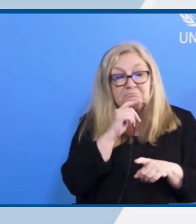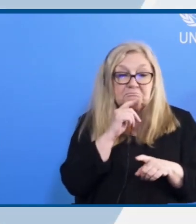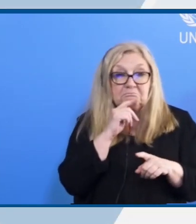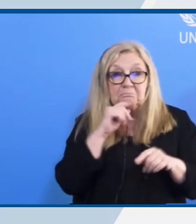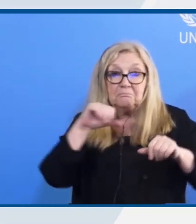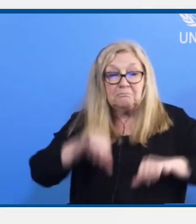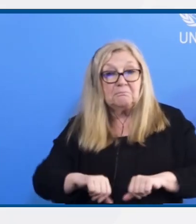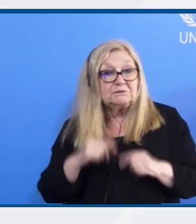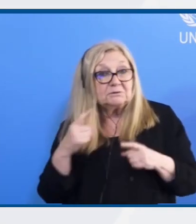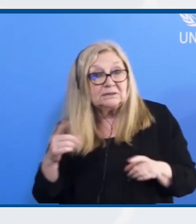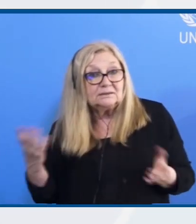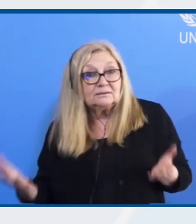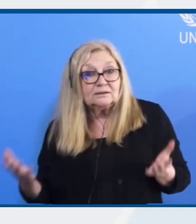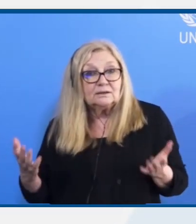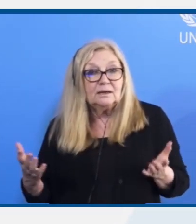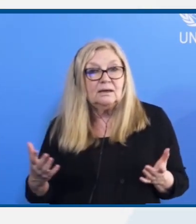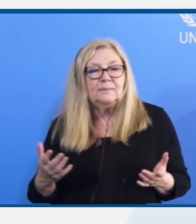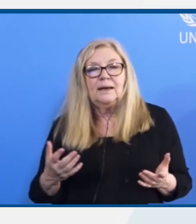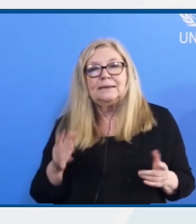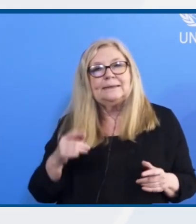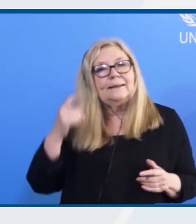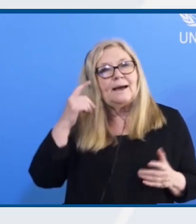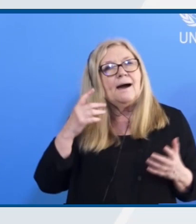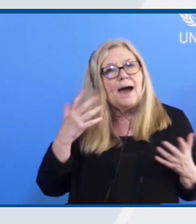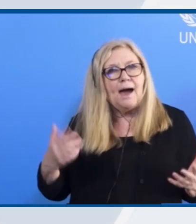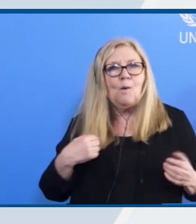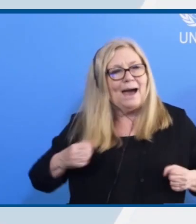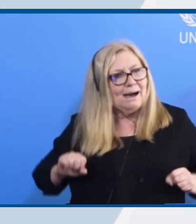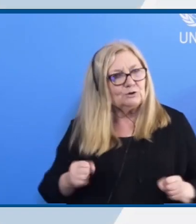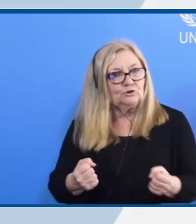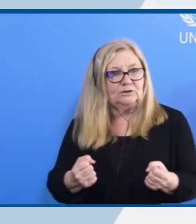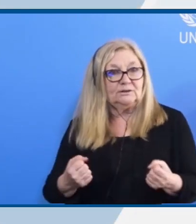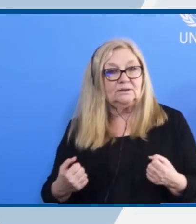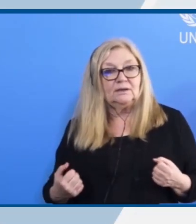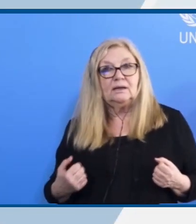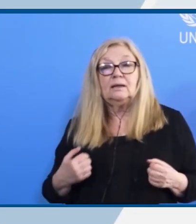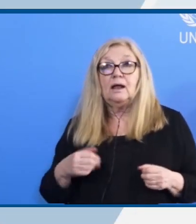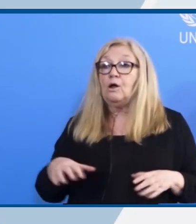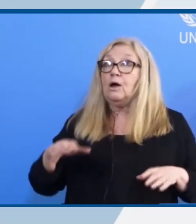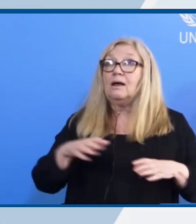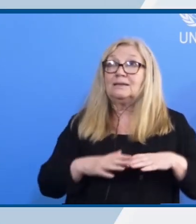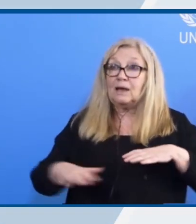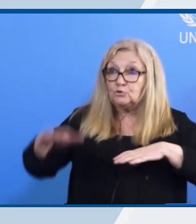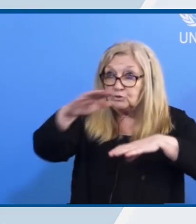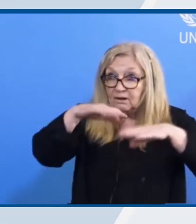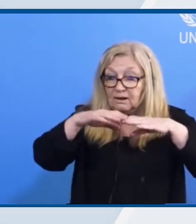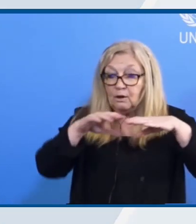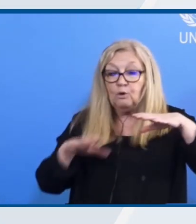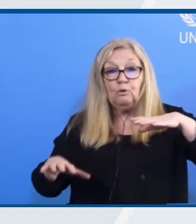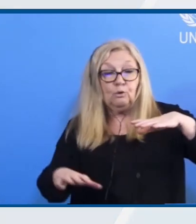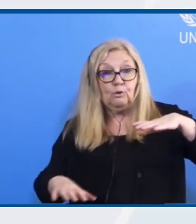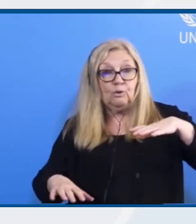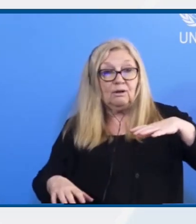that tries to create the right type of incentives for action by local or national government probably has better chances to